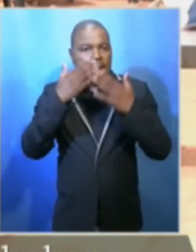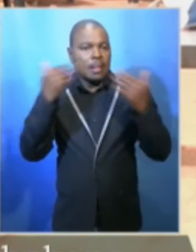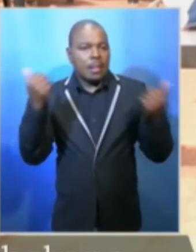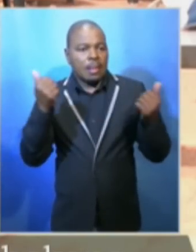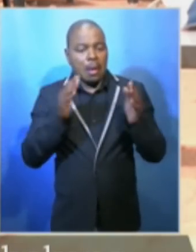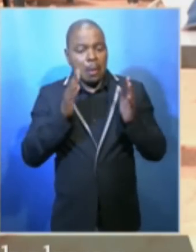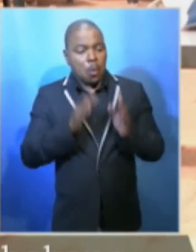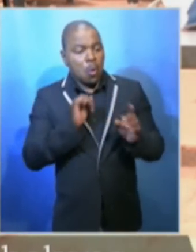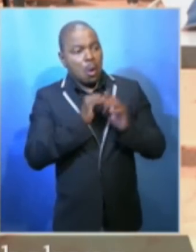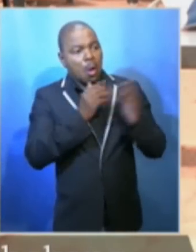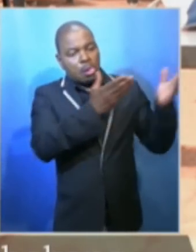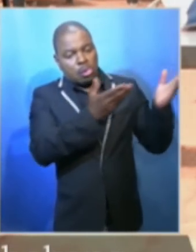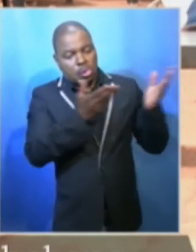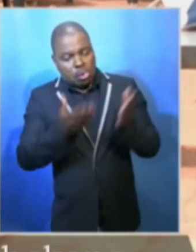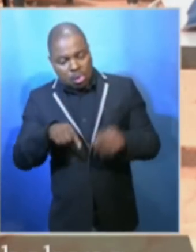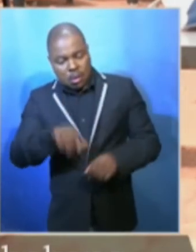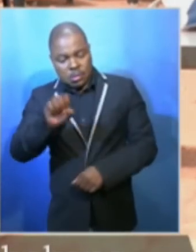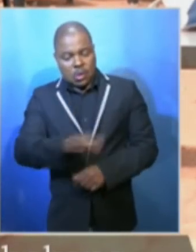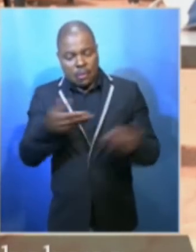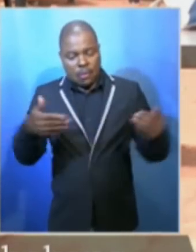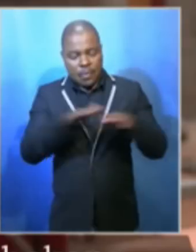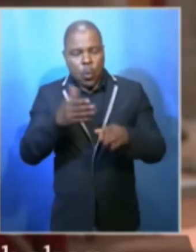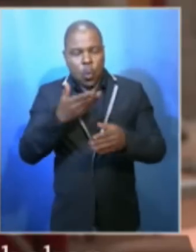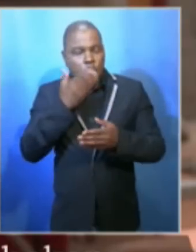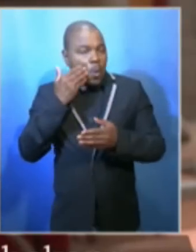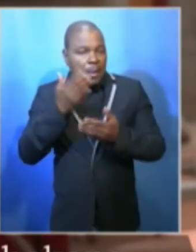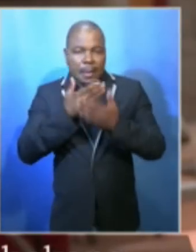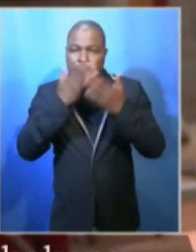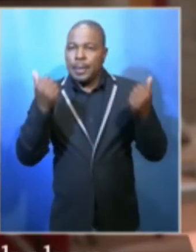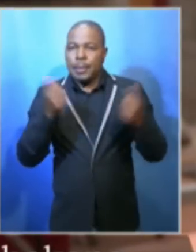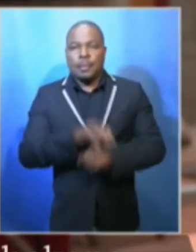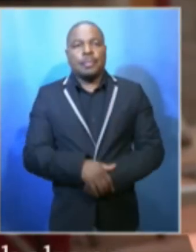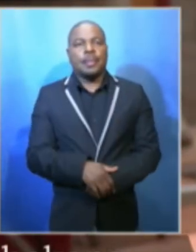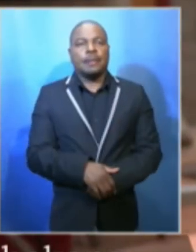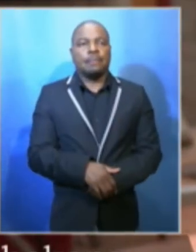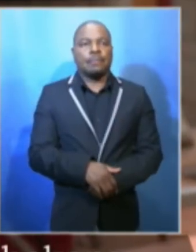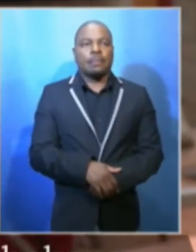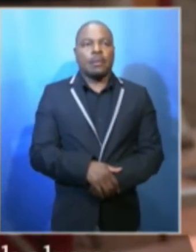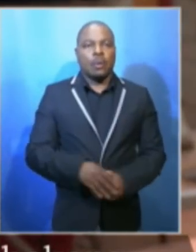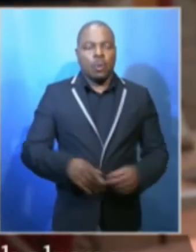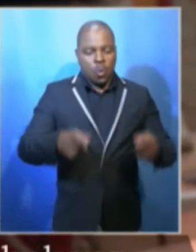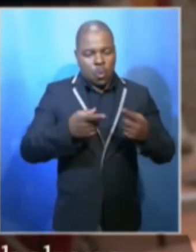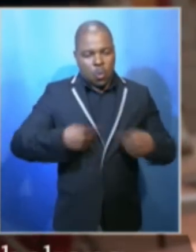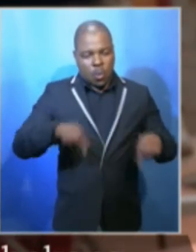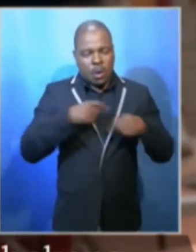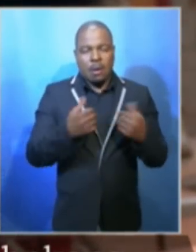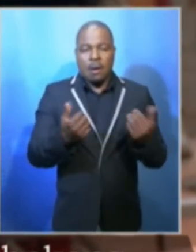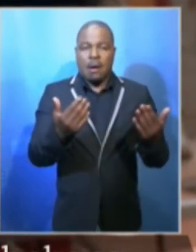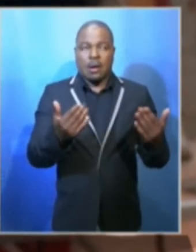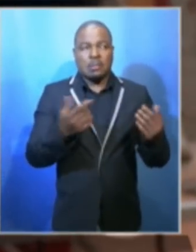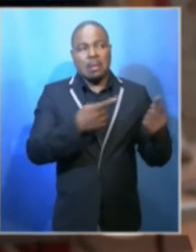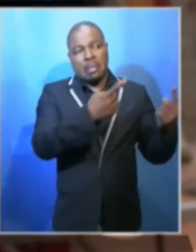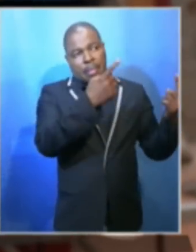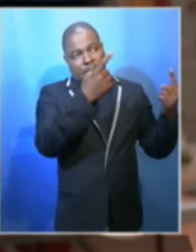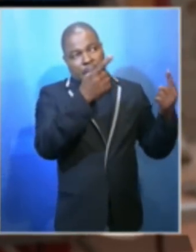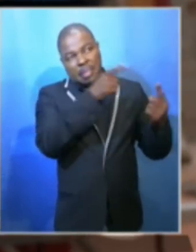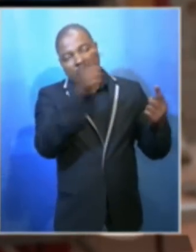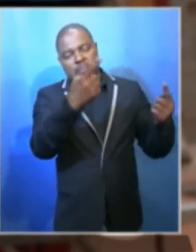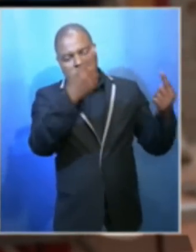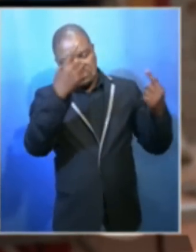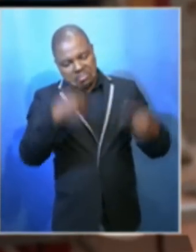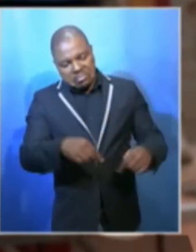le monogae go tla go bolokwa. We are expecting them to come back and explain more.